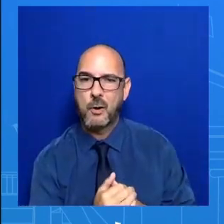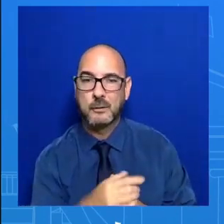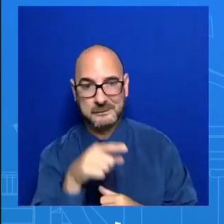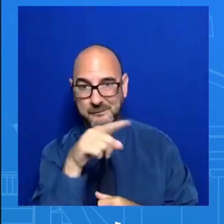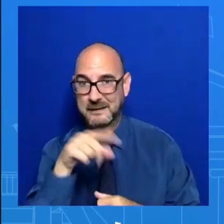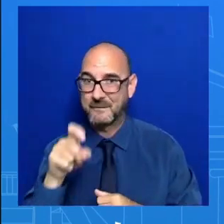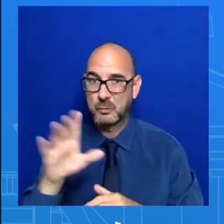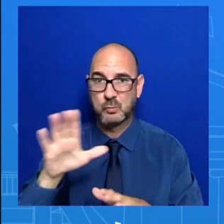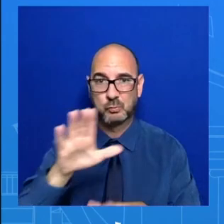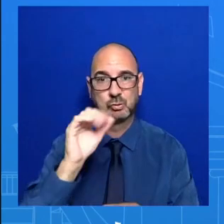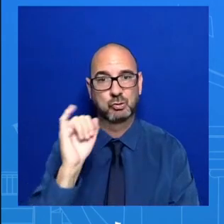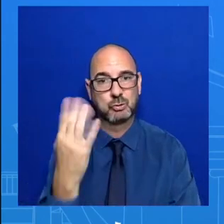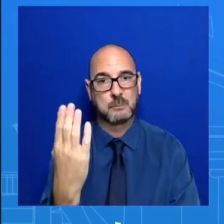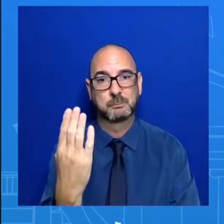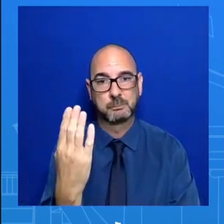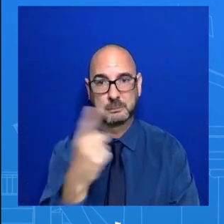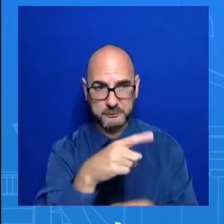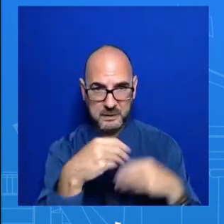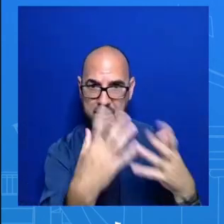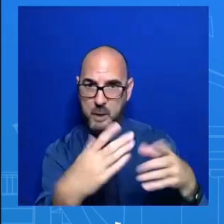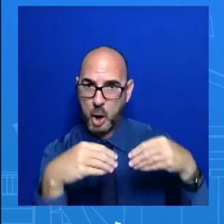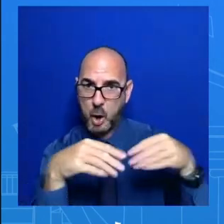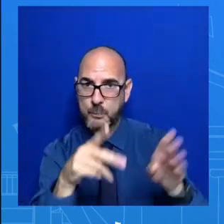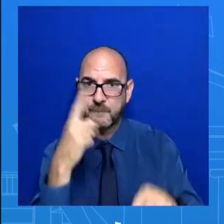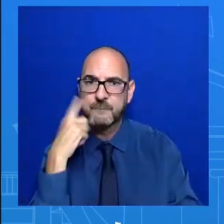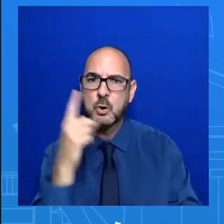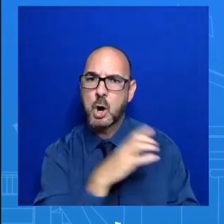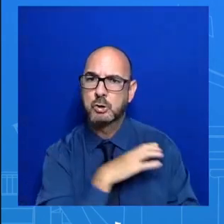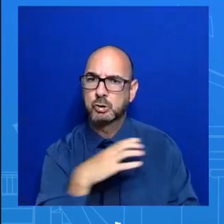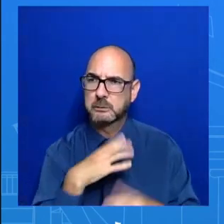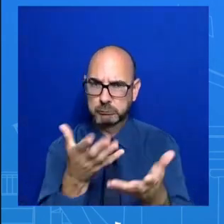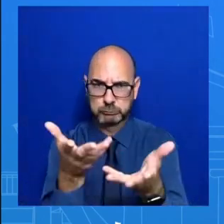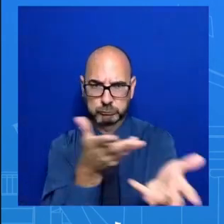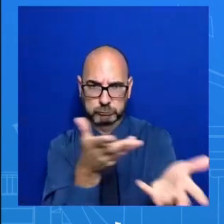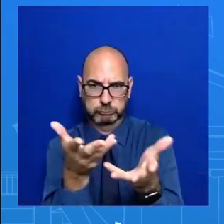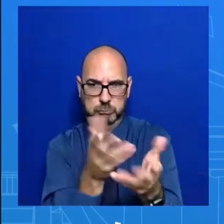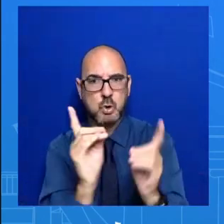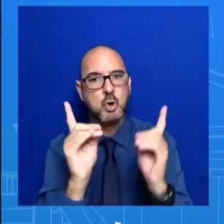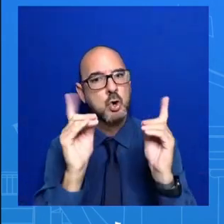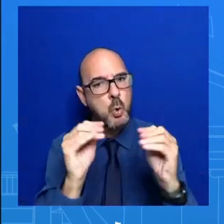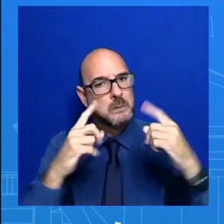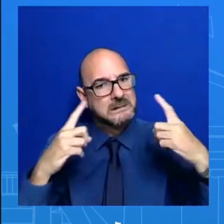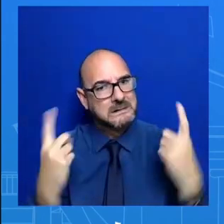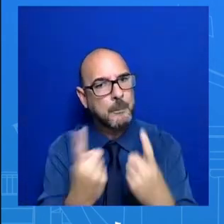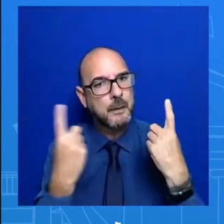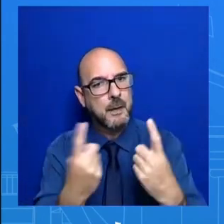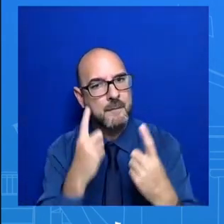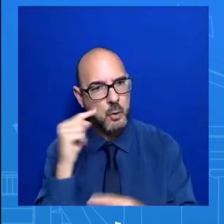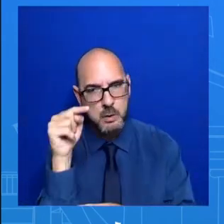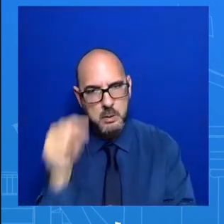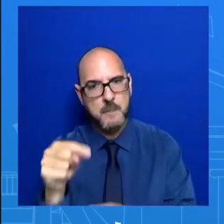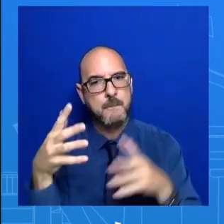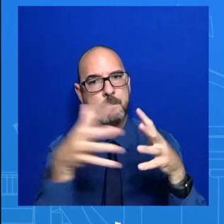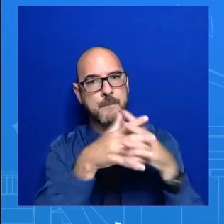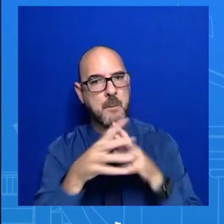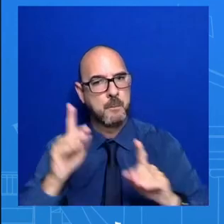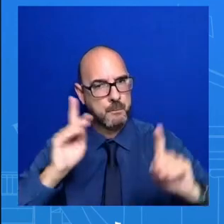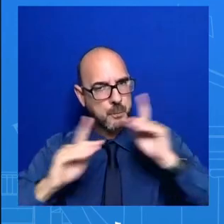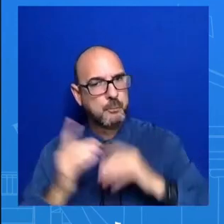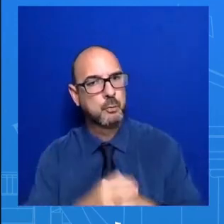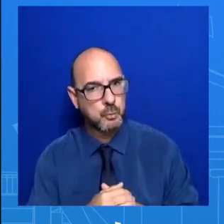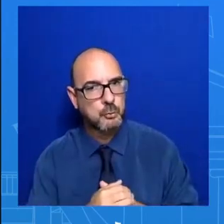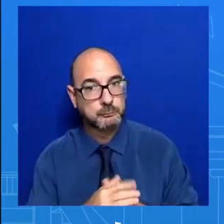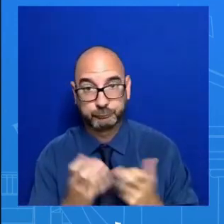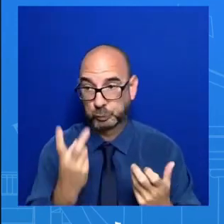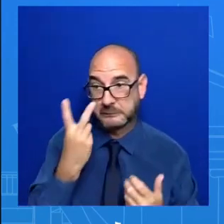for legislators, for Congress, to do something that Americans care about. So we're going to let that process play out. The vote happens tomorrow.